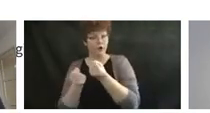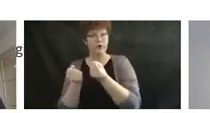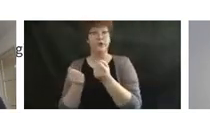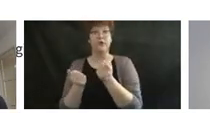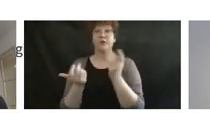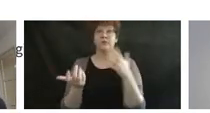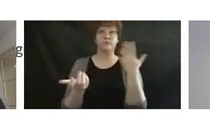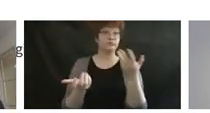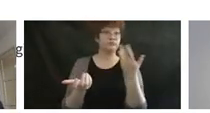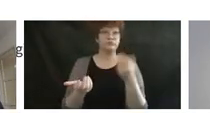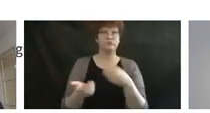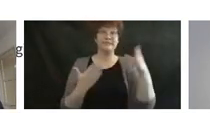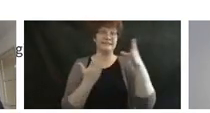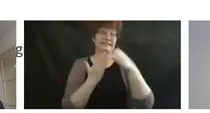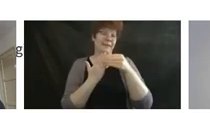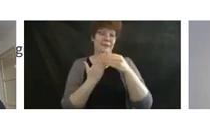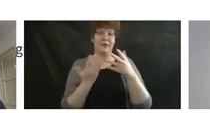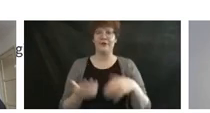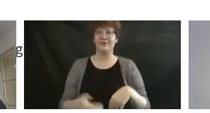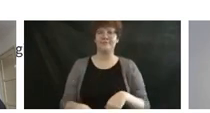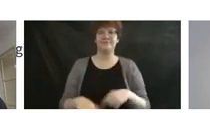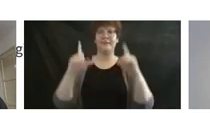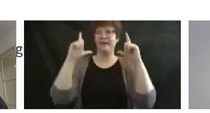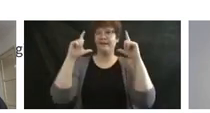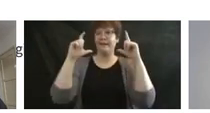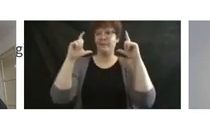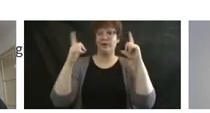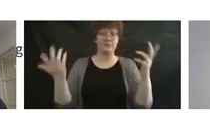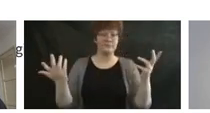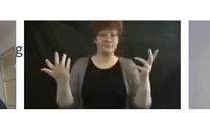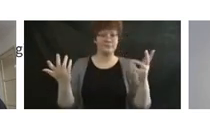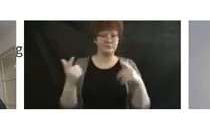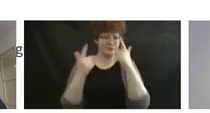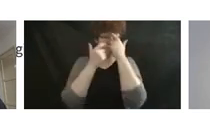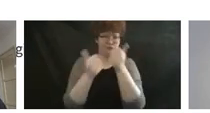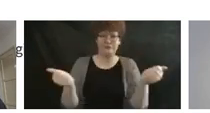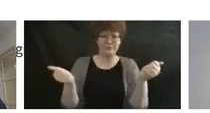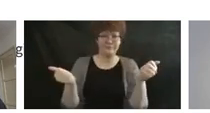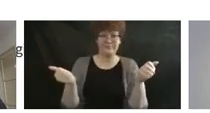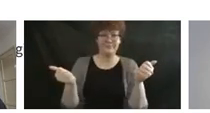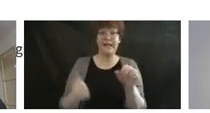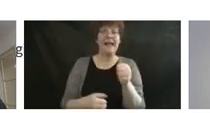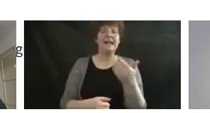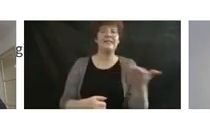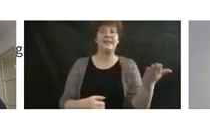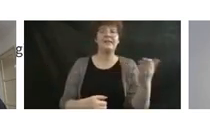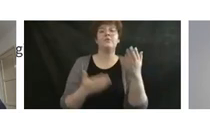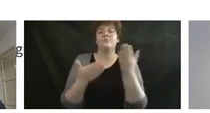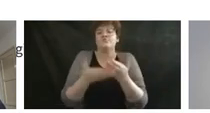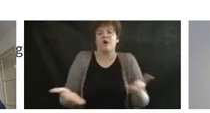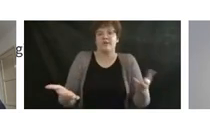a stapler, a camera, you name it, a product that you want to try to illustrate